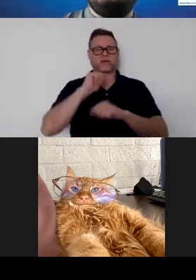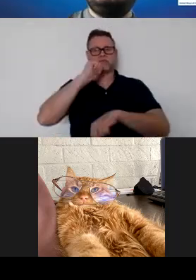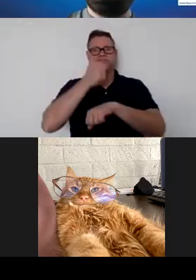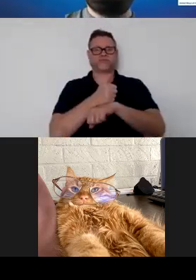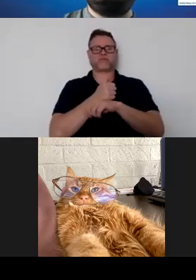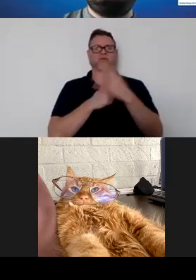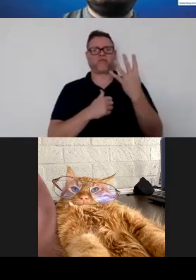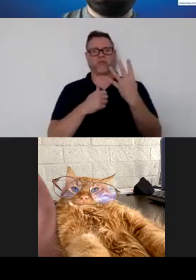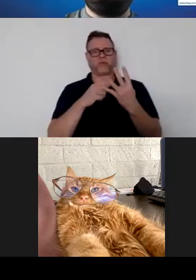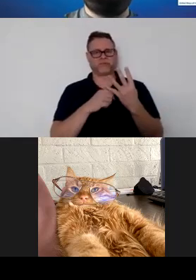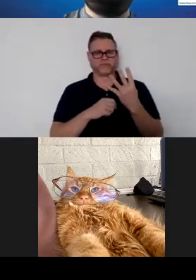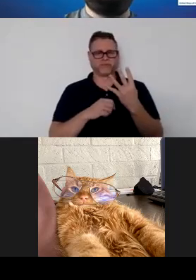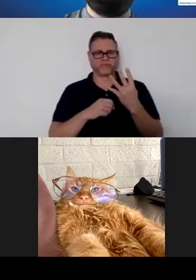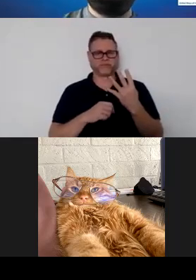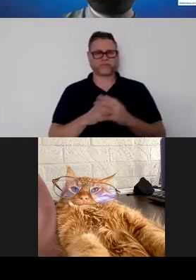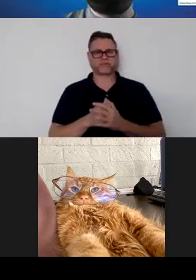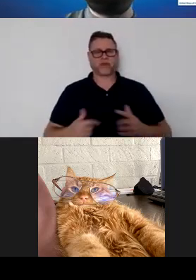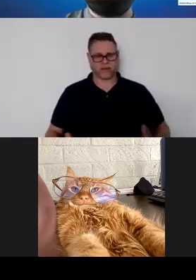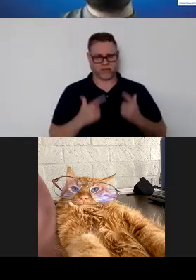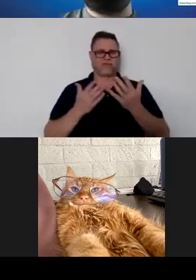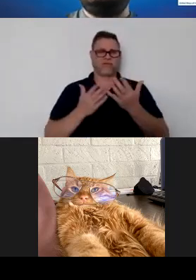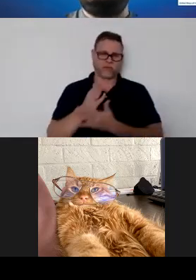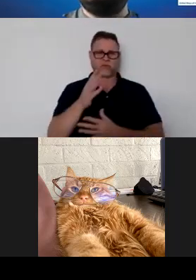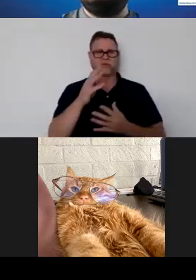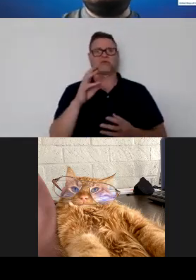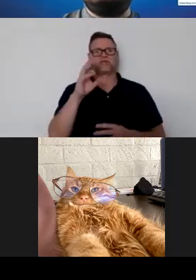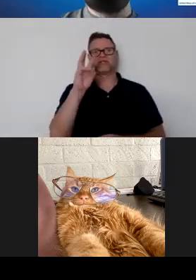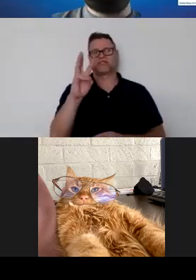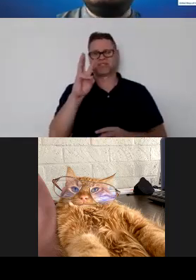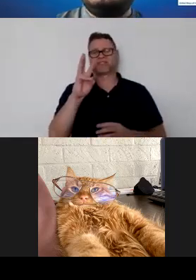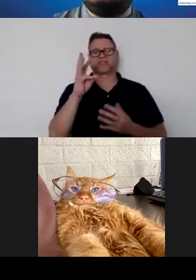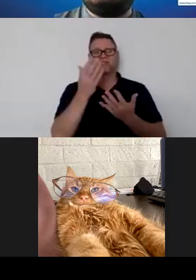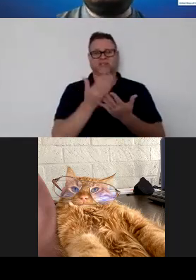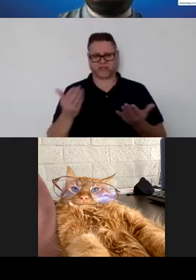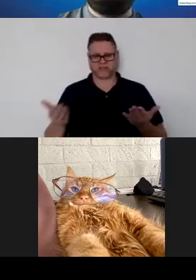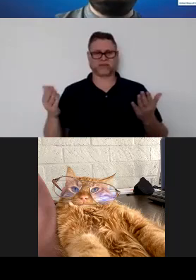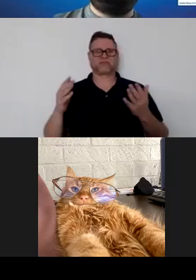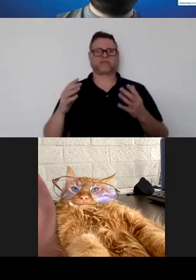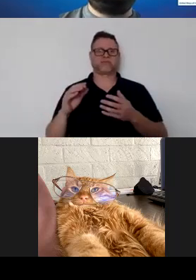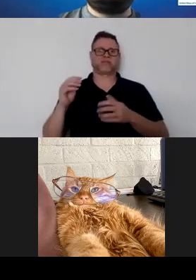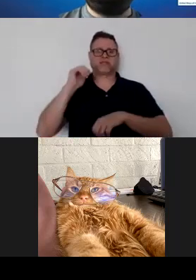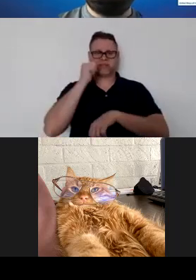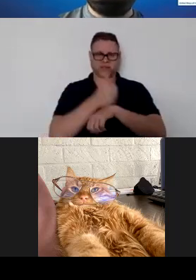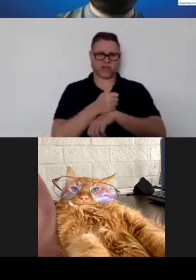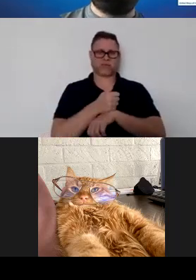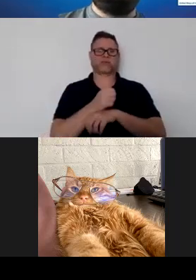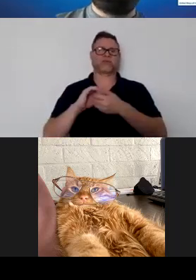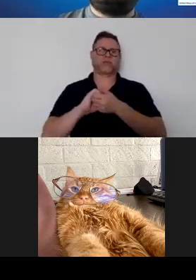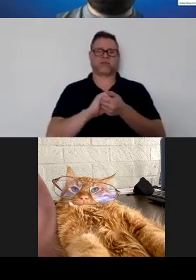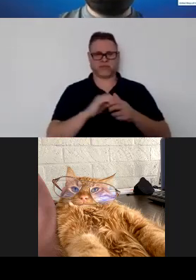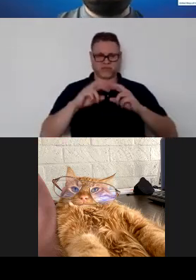Now, we can envision these as living through 6 key processes: establishing collaboratives, assessing community